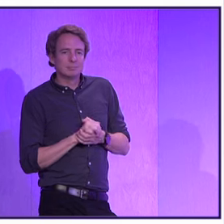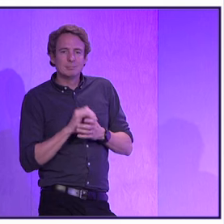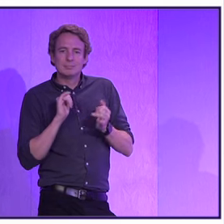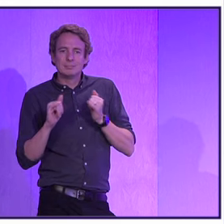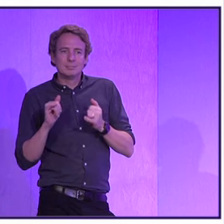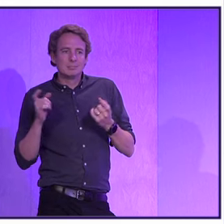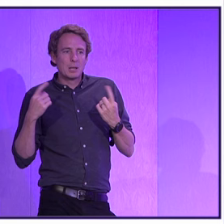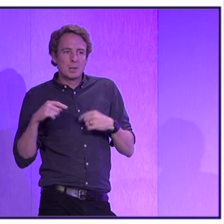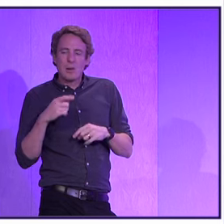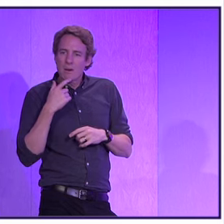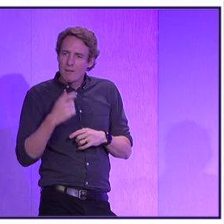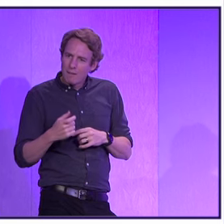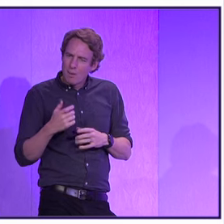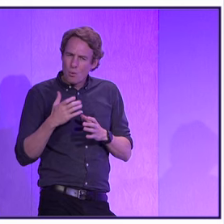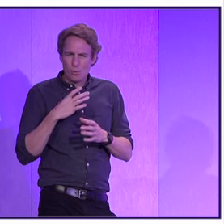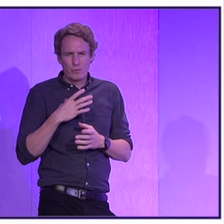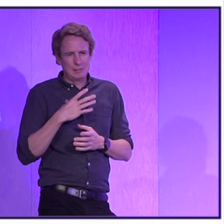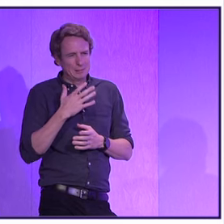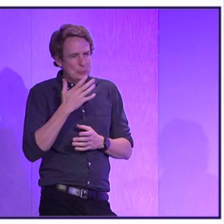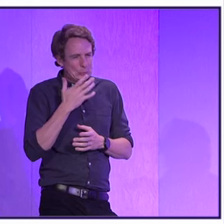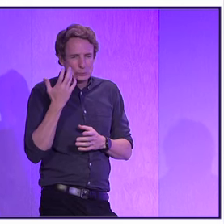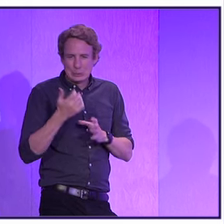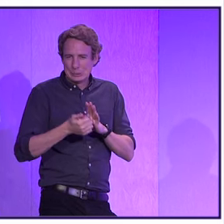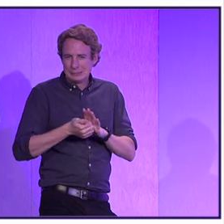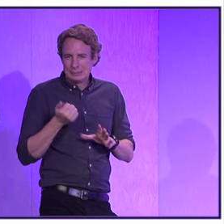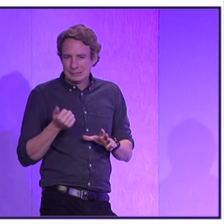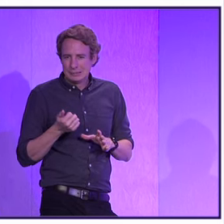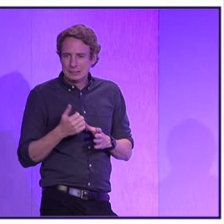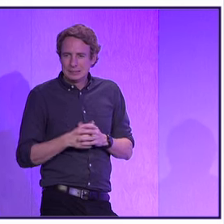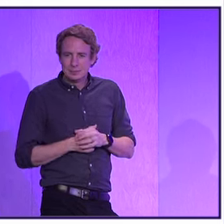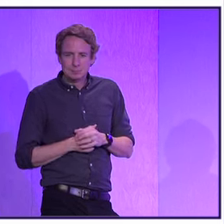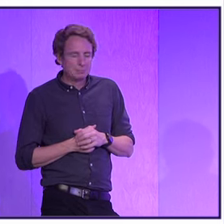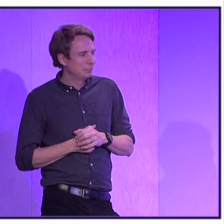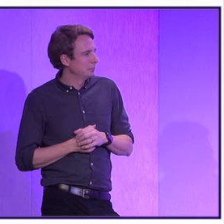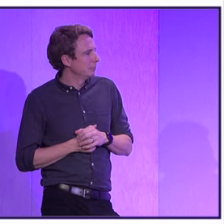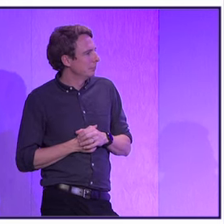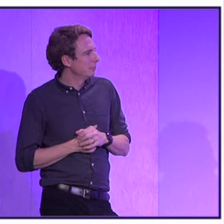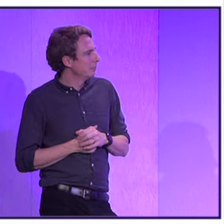Maybe it's because you're just all so amazing already and you're already doing all of these things.